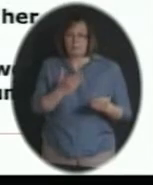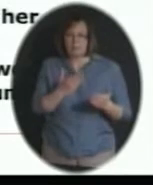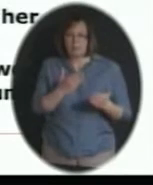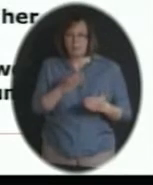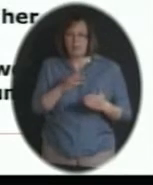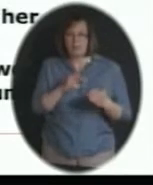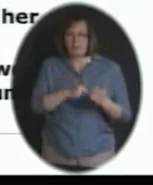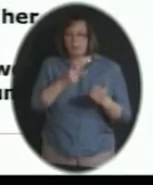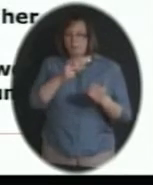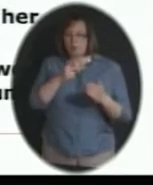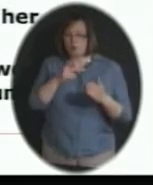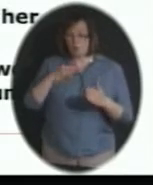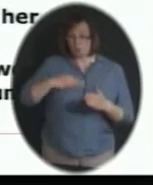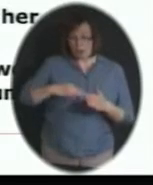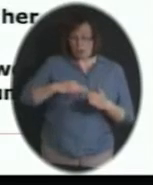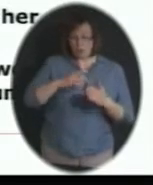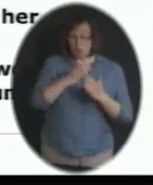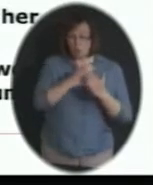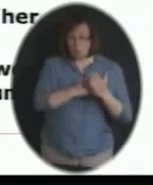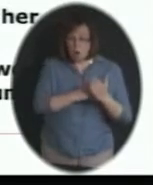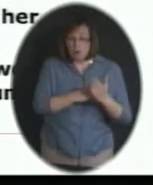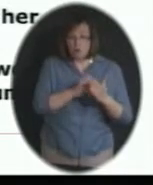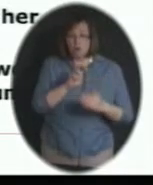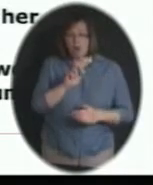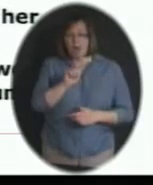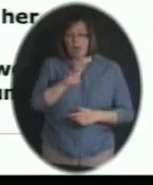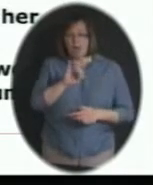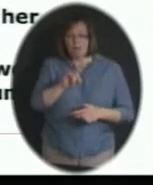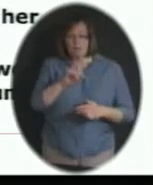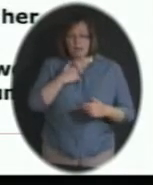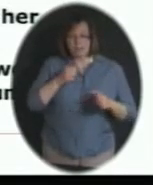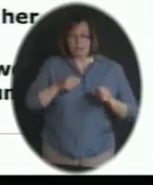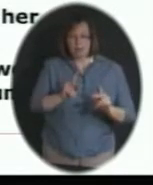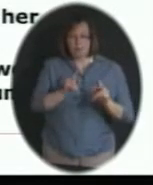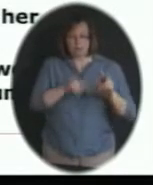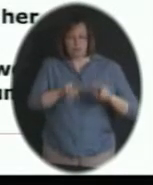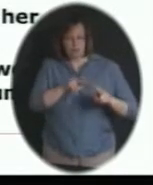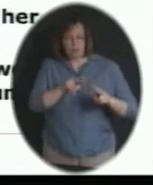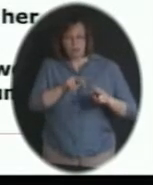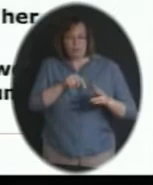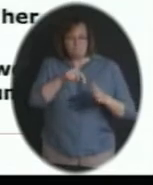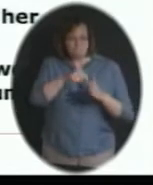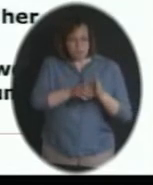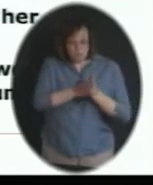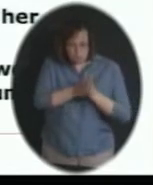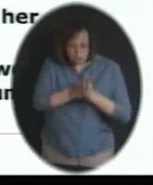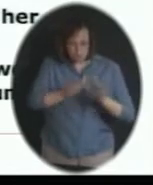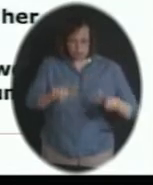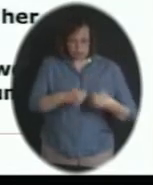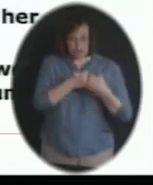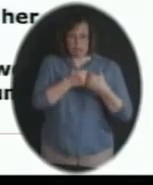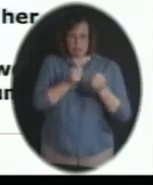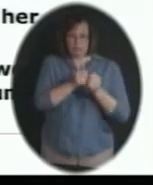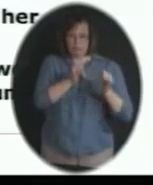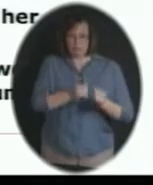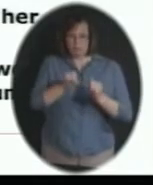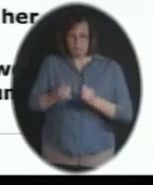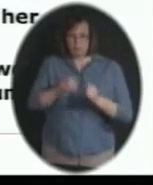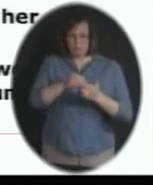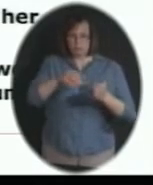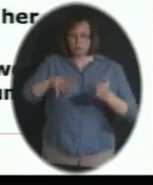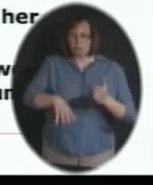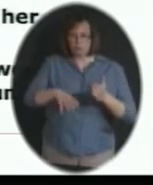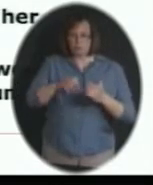dual credit courses, or Avid does give us the opportunity to look at rigor and challenge in terms of the individual students.